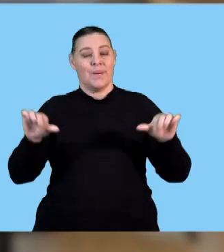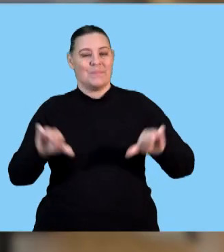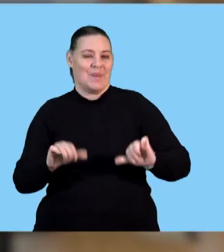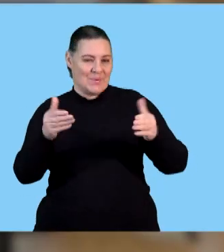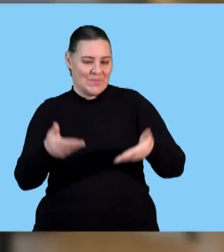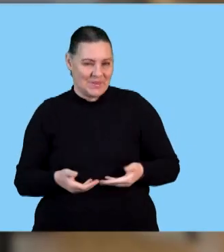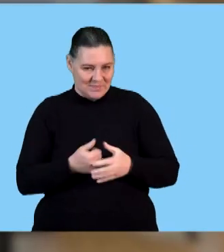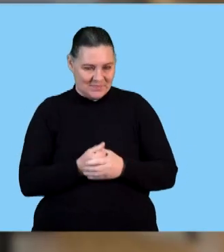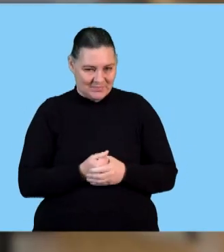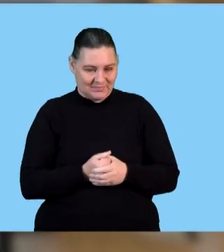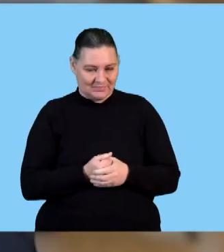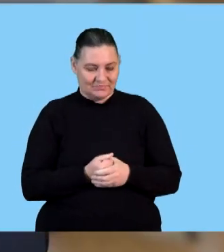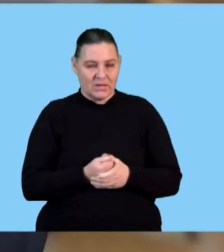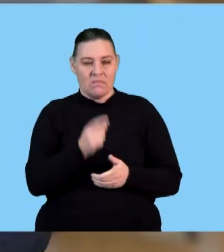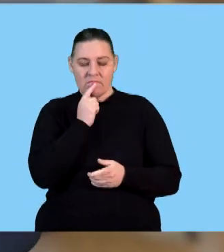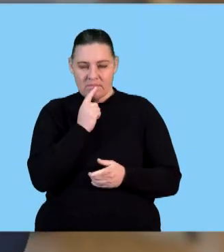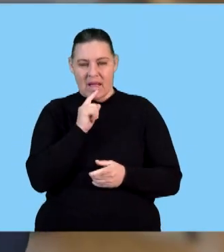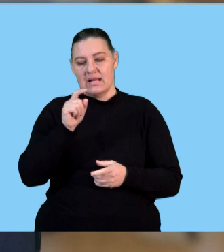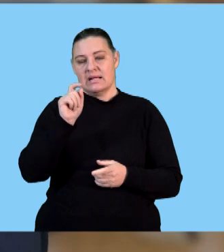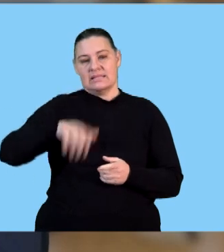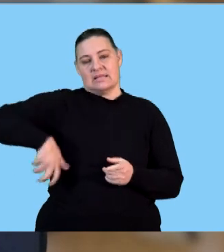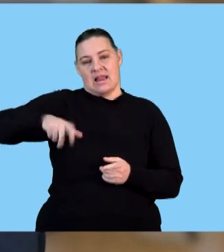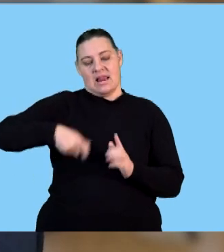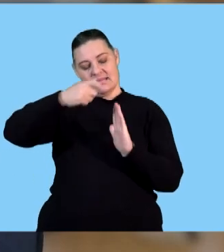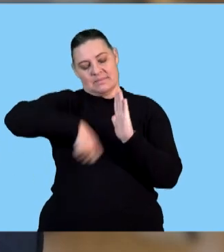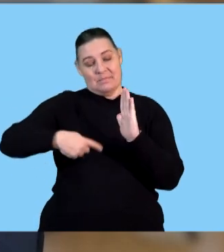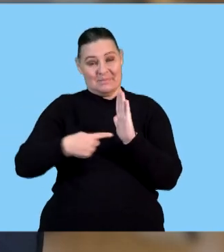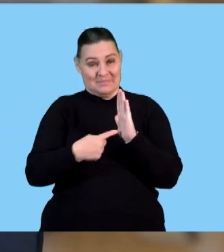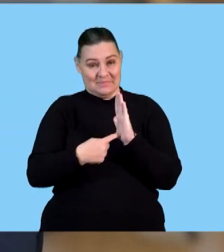And welcome back, everyone. Let's pick up with till slips.